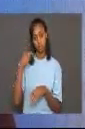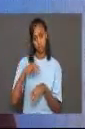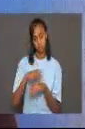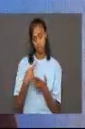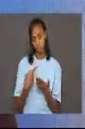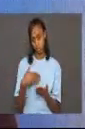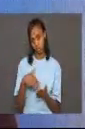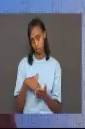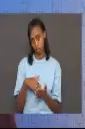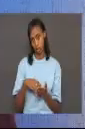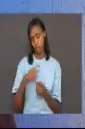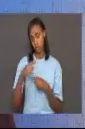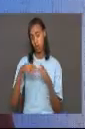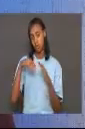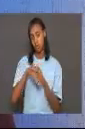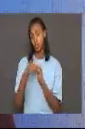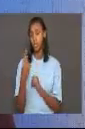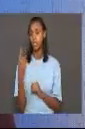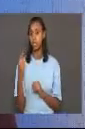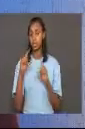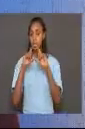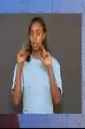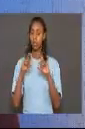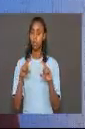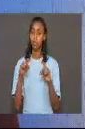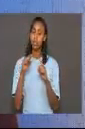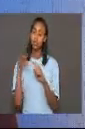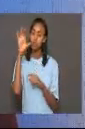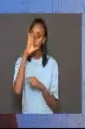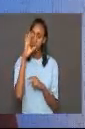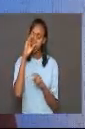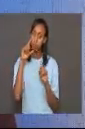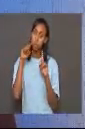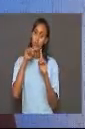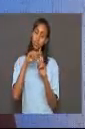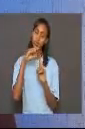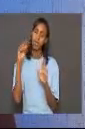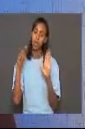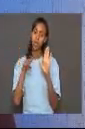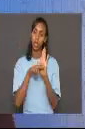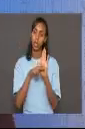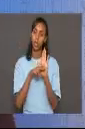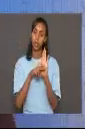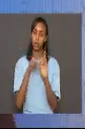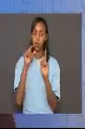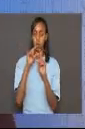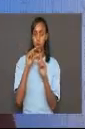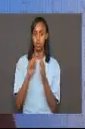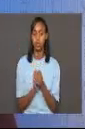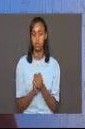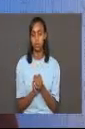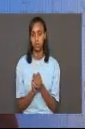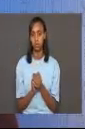Once again, let us go through each of the texts to find the positive and negative